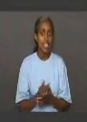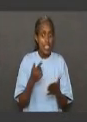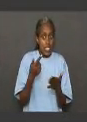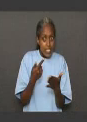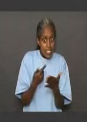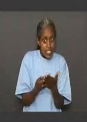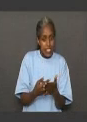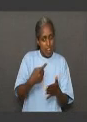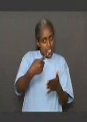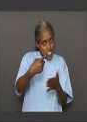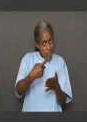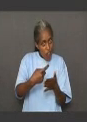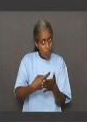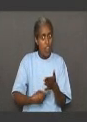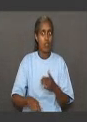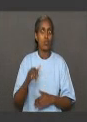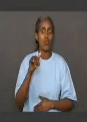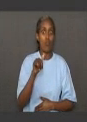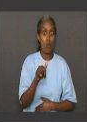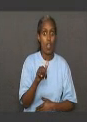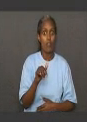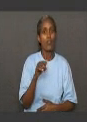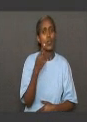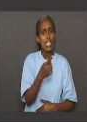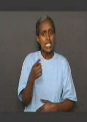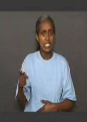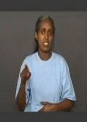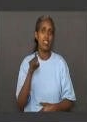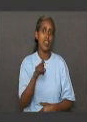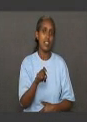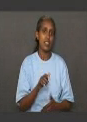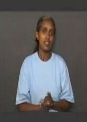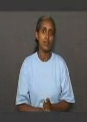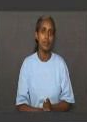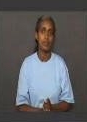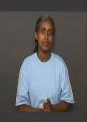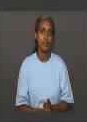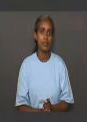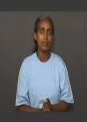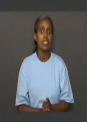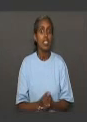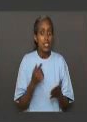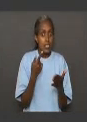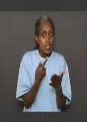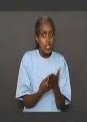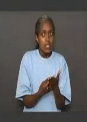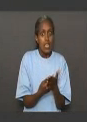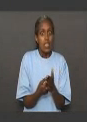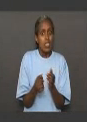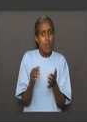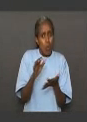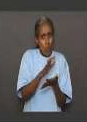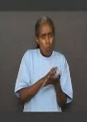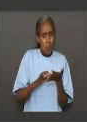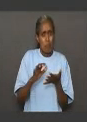These are the values of y for each x. These are certainly